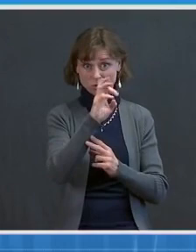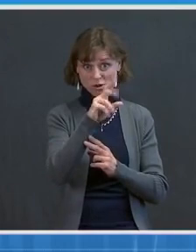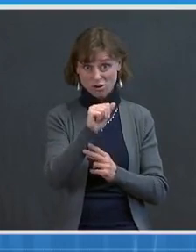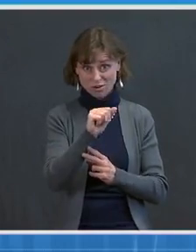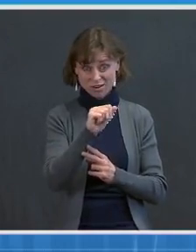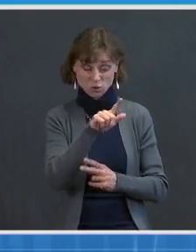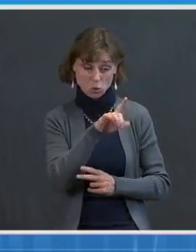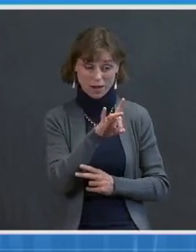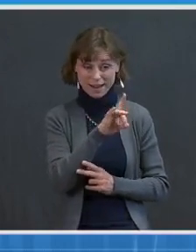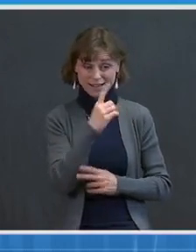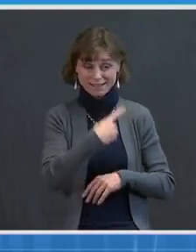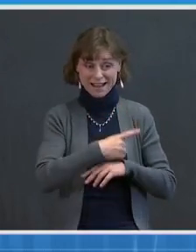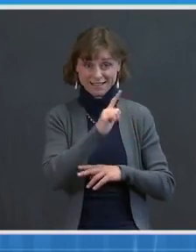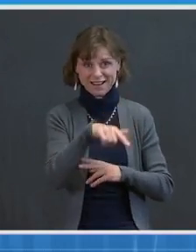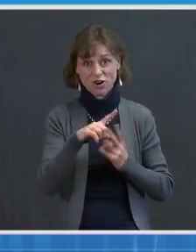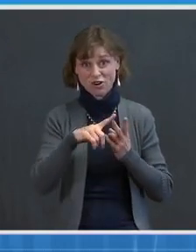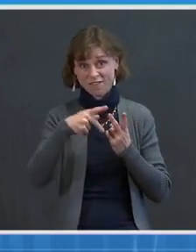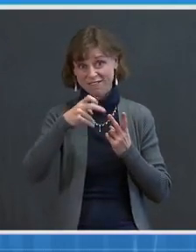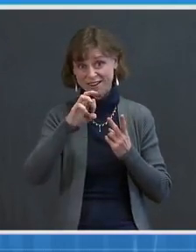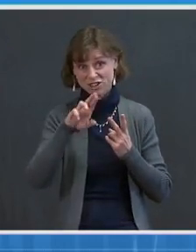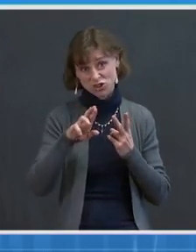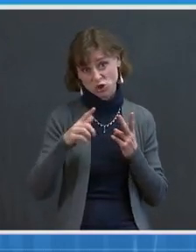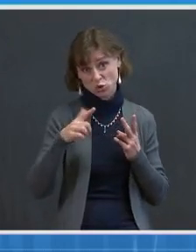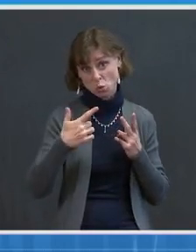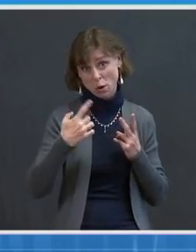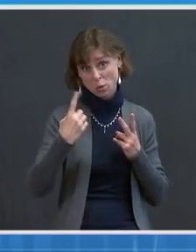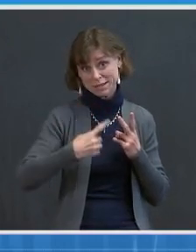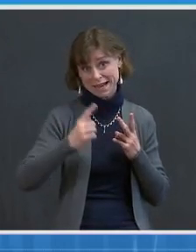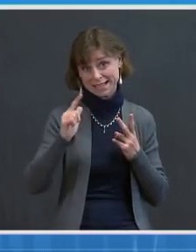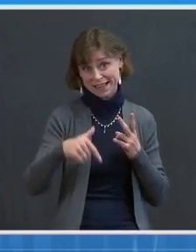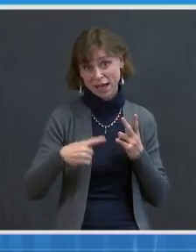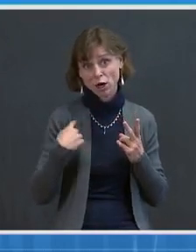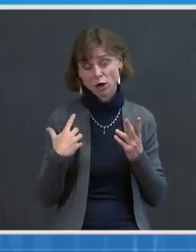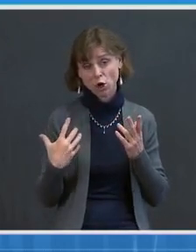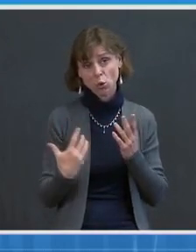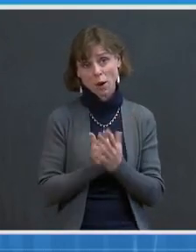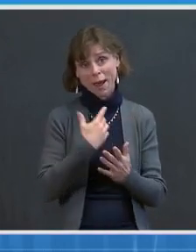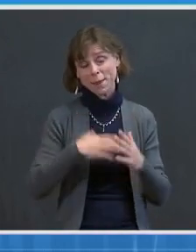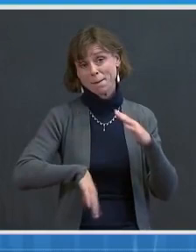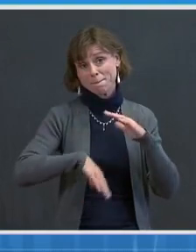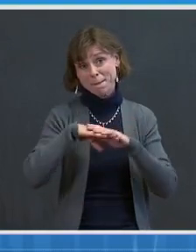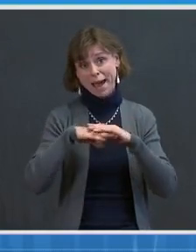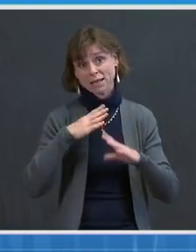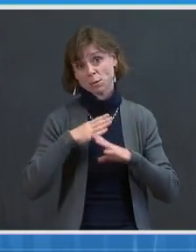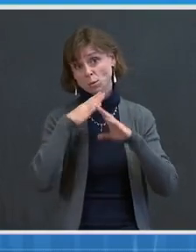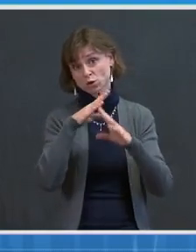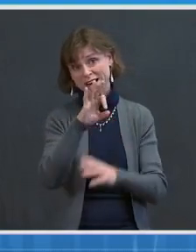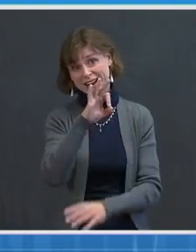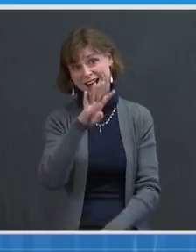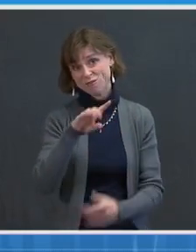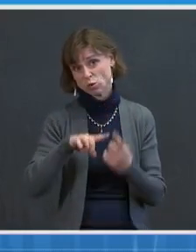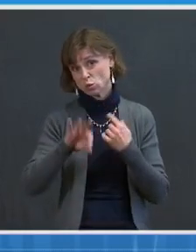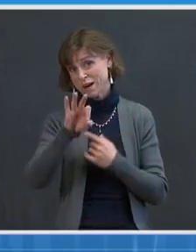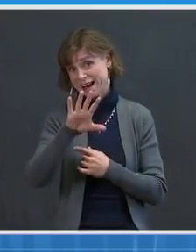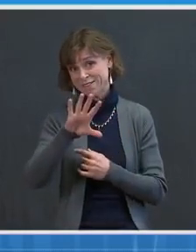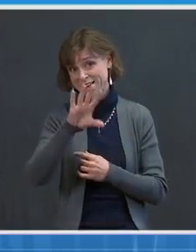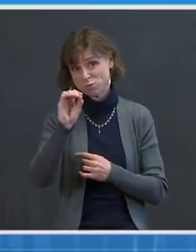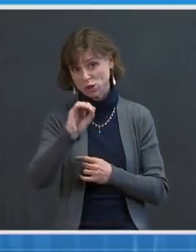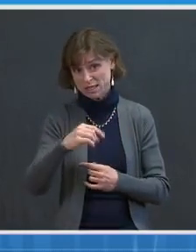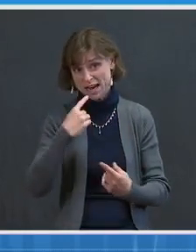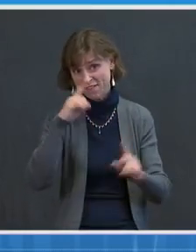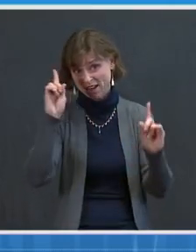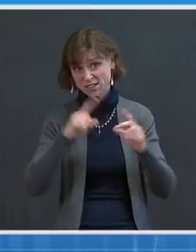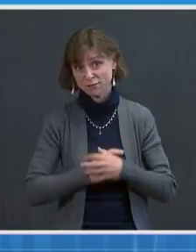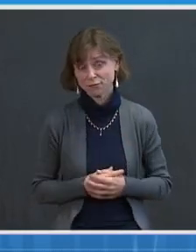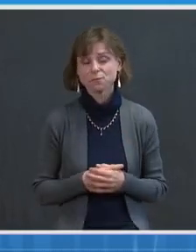with Pfizer 21 days later, you get the maximum protection of 94 to 95% efficacy. But importantly, if you look